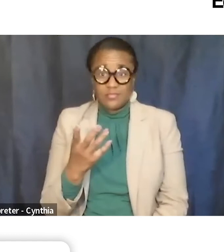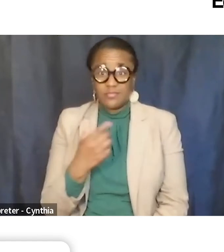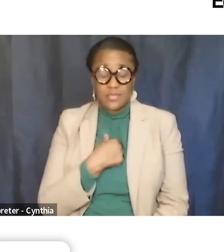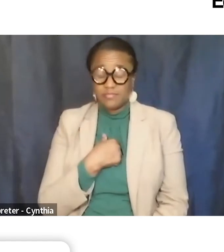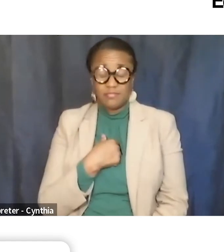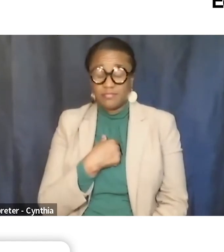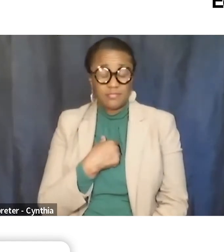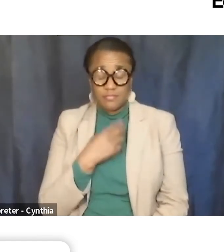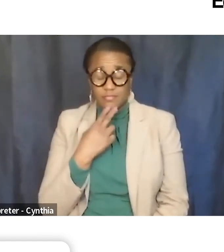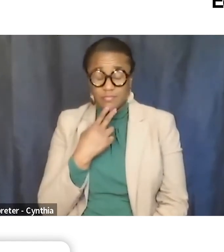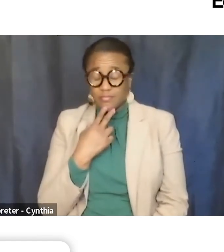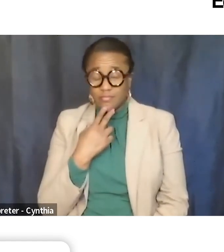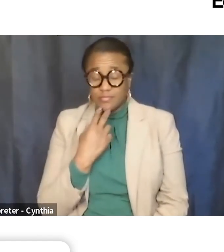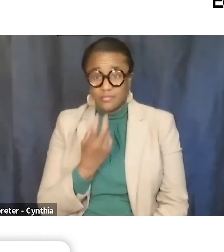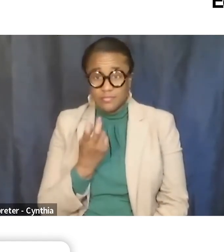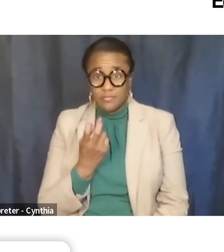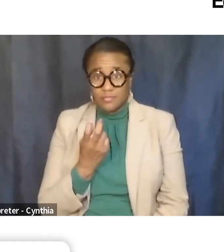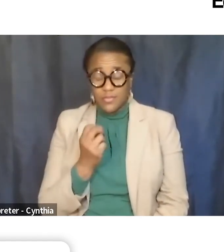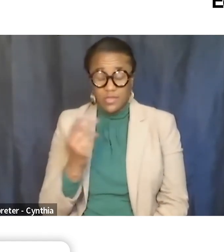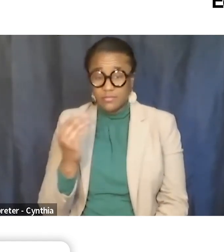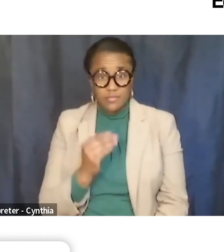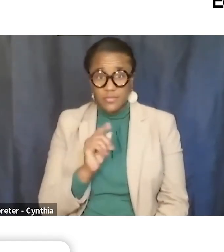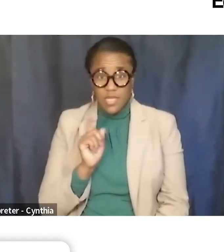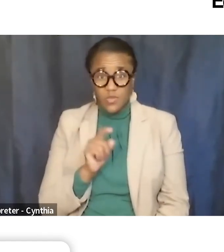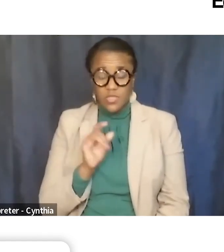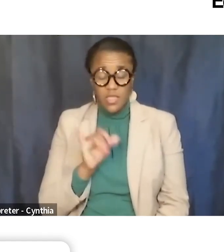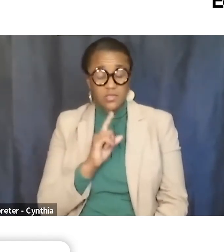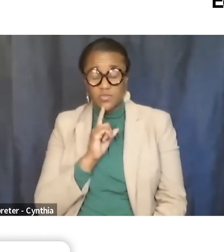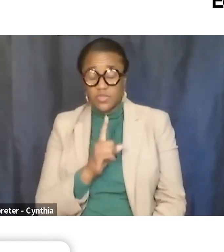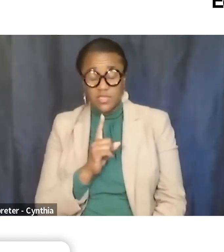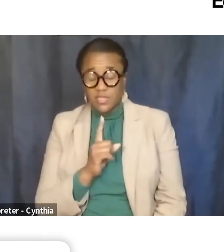I'm gonna move on to the next question because that is really just